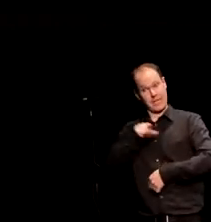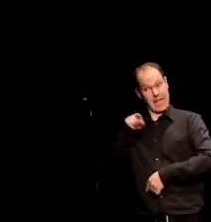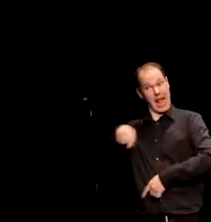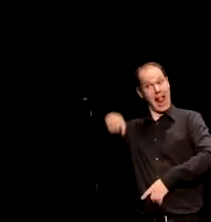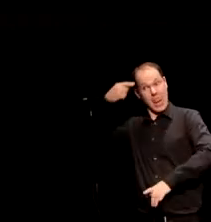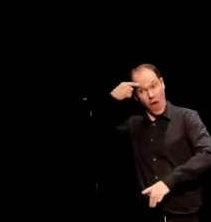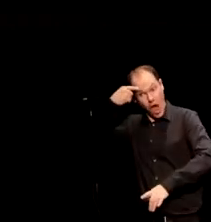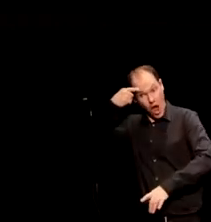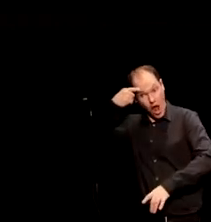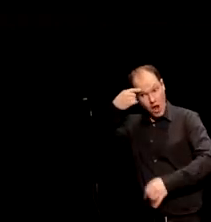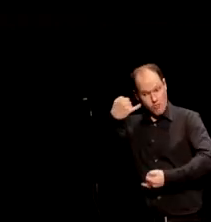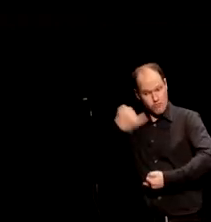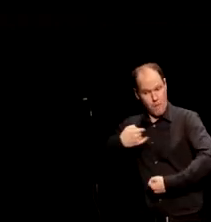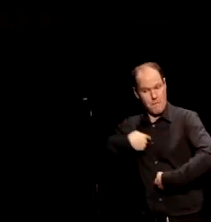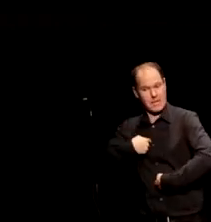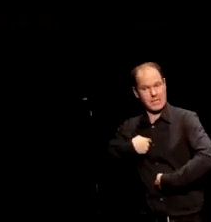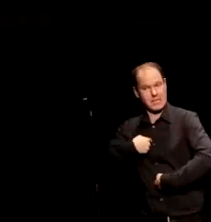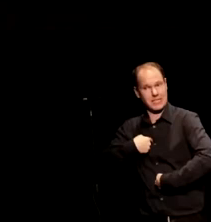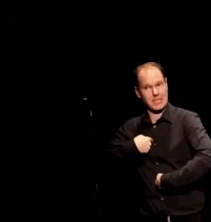But